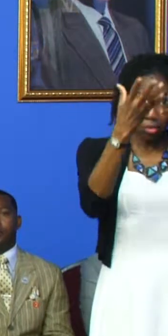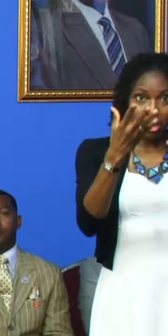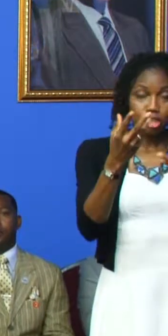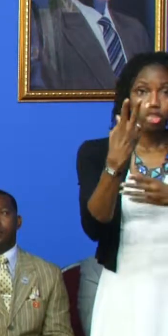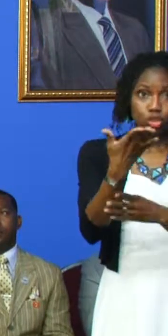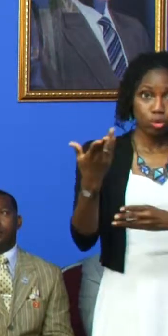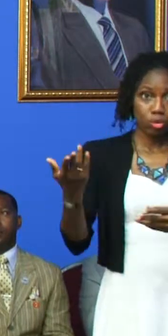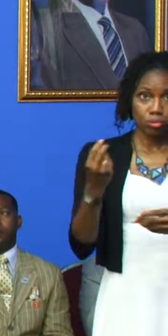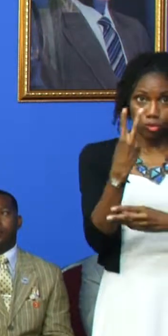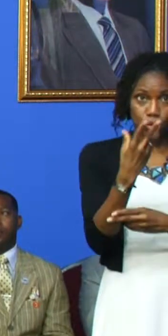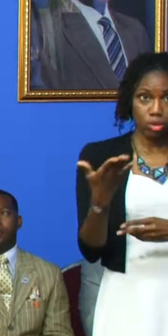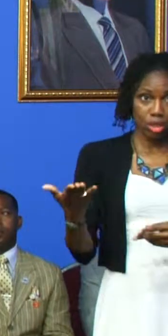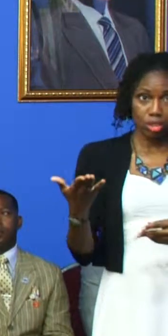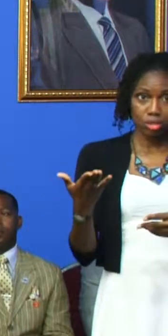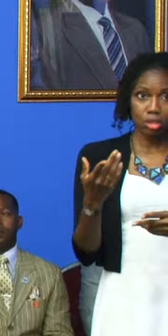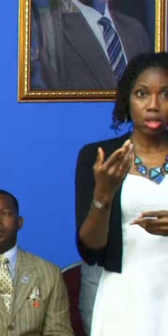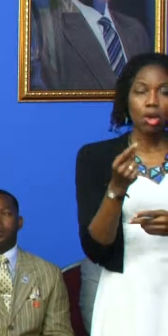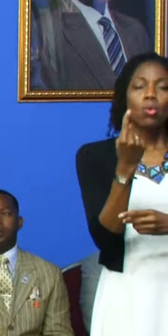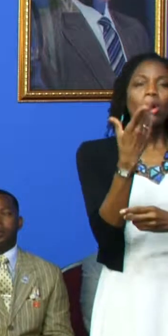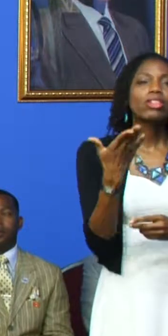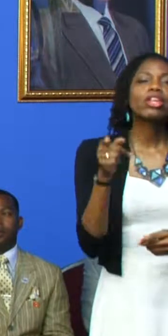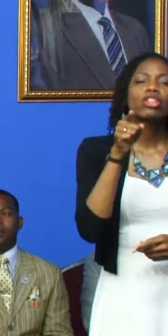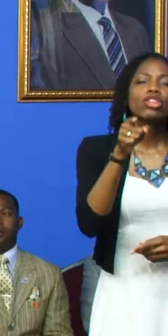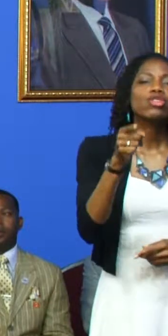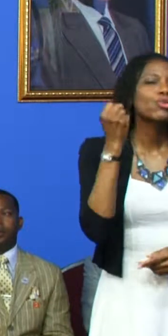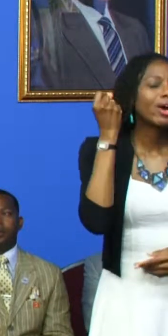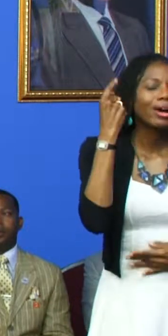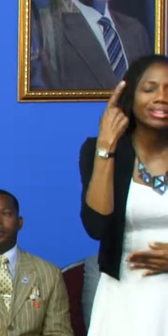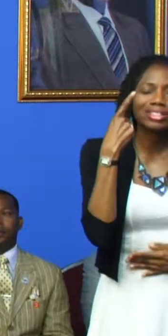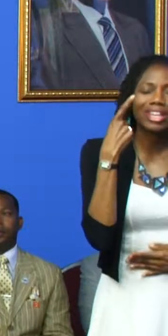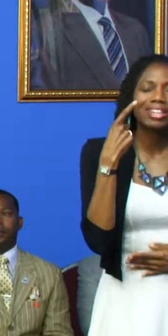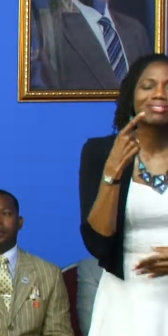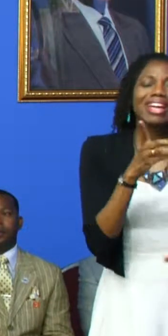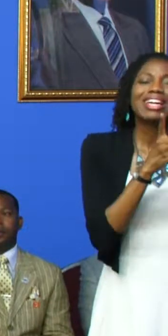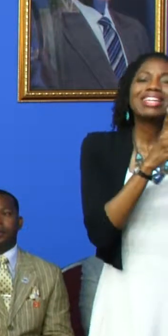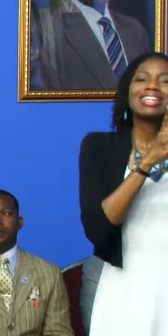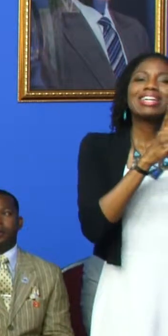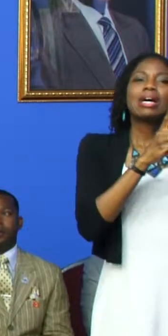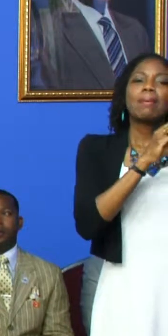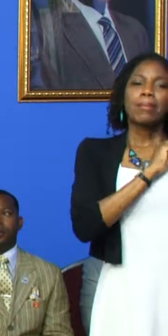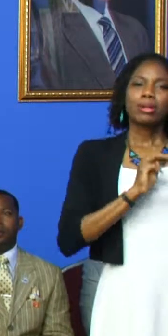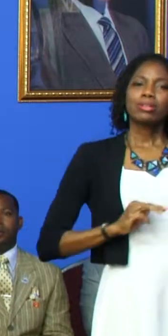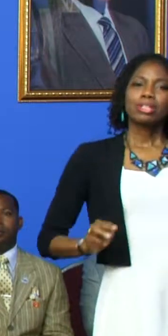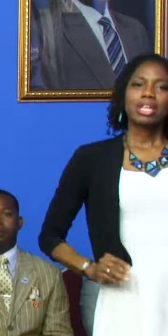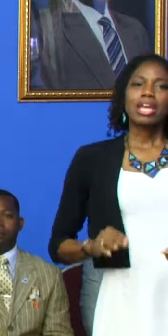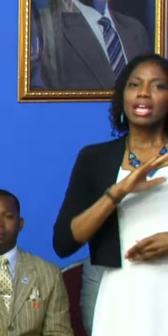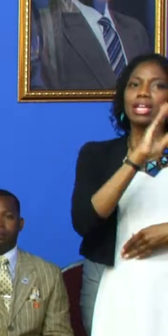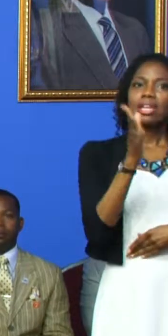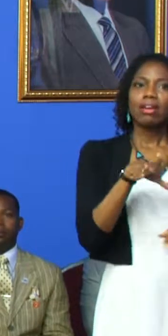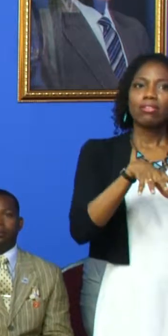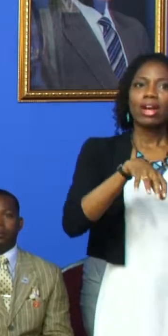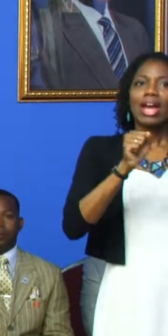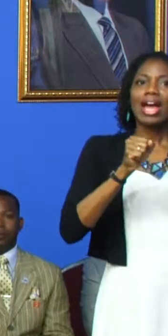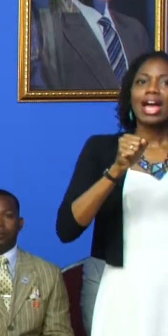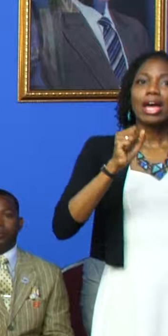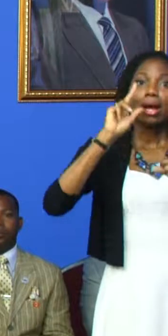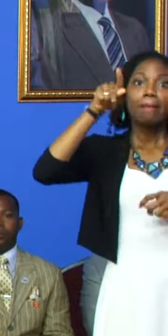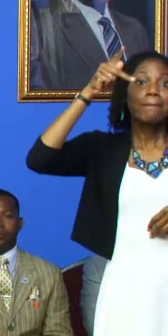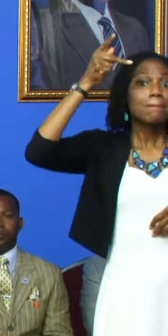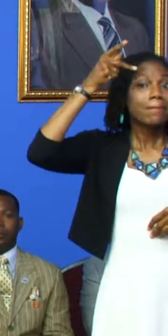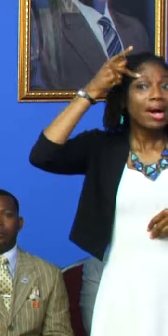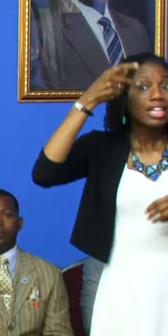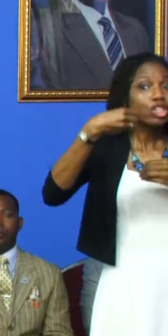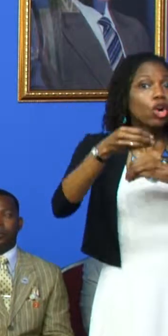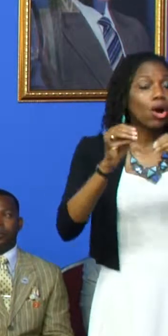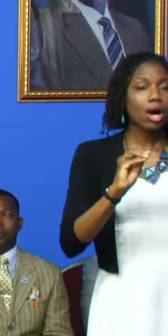A lot of folk are missing. Dr. King never held political office. Dr.